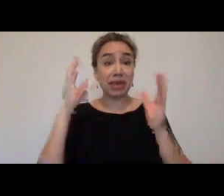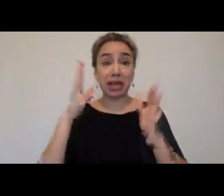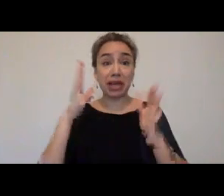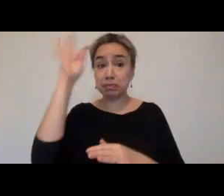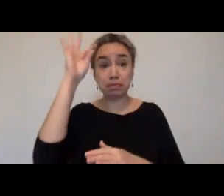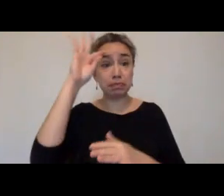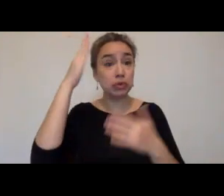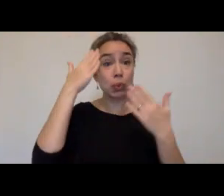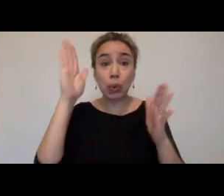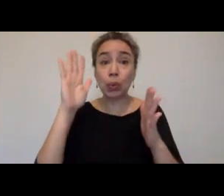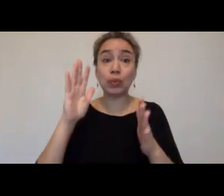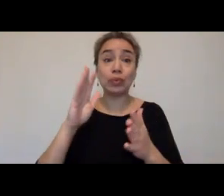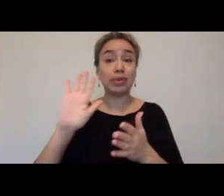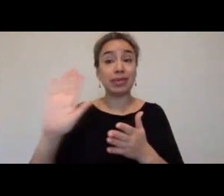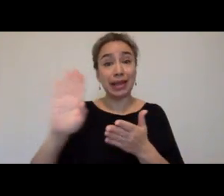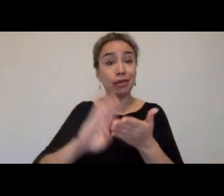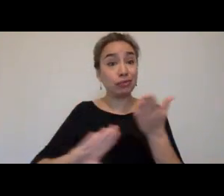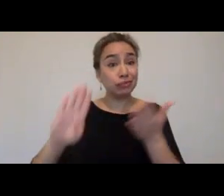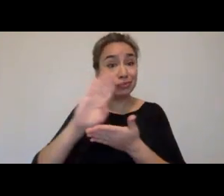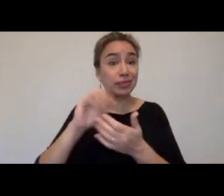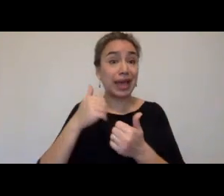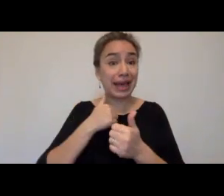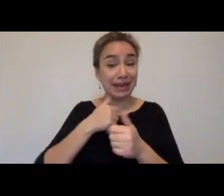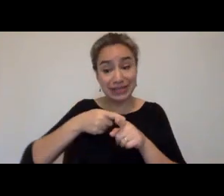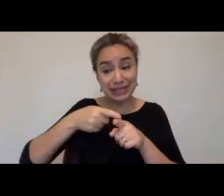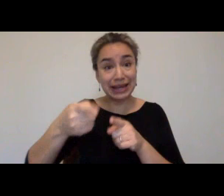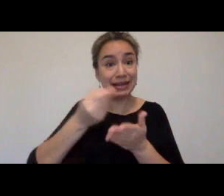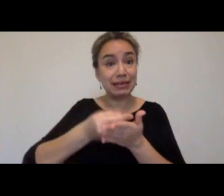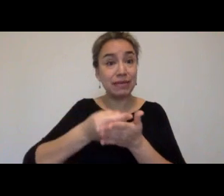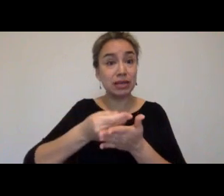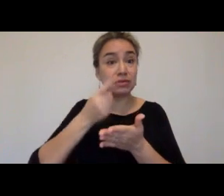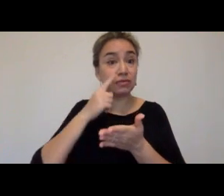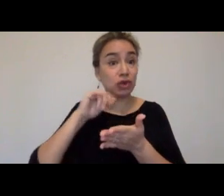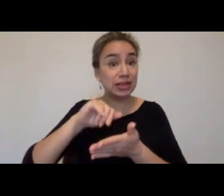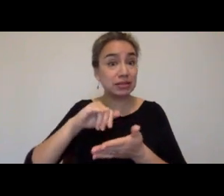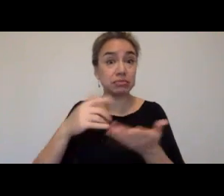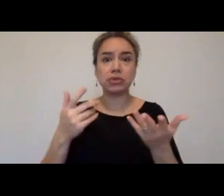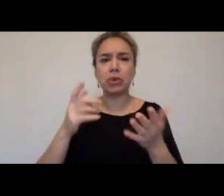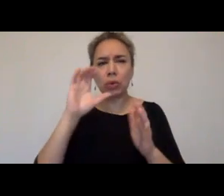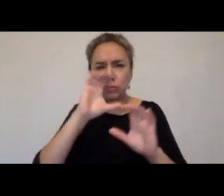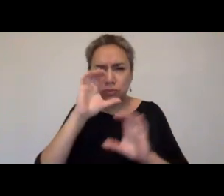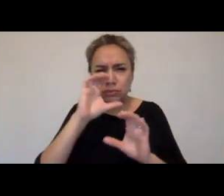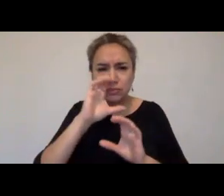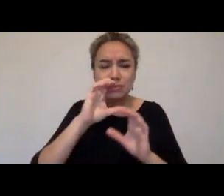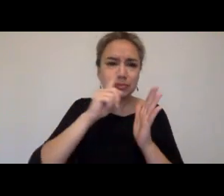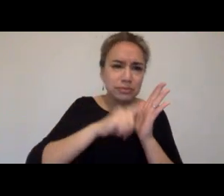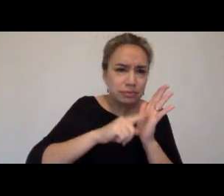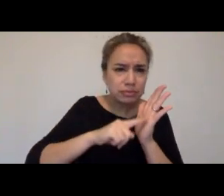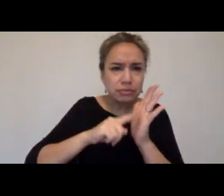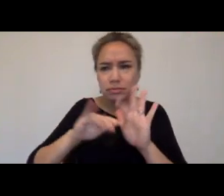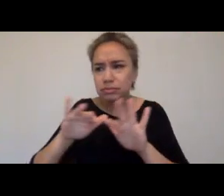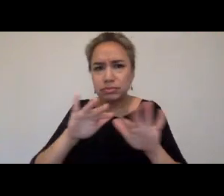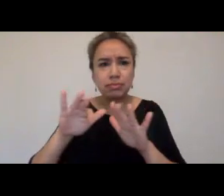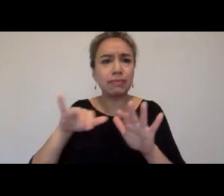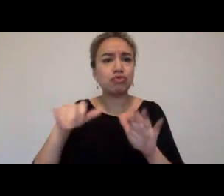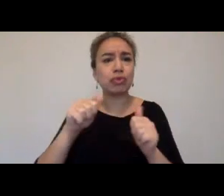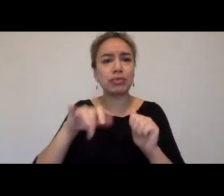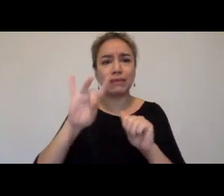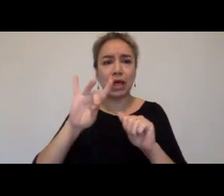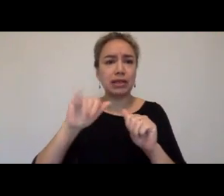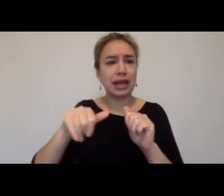have dedicated funds for teaching and learning. So look into that. Try to find these funds and sources of